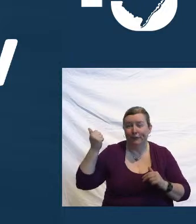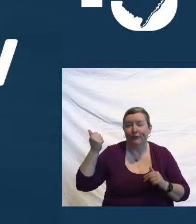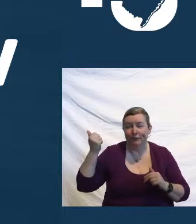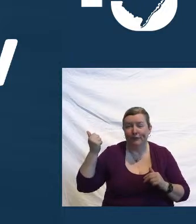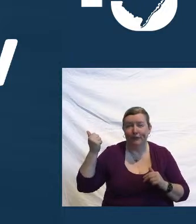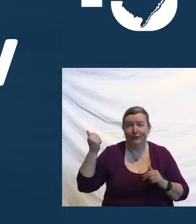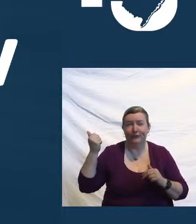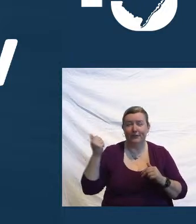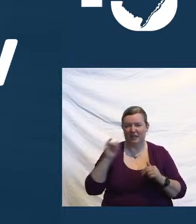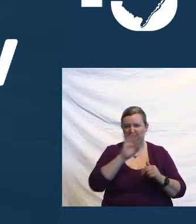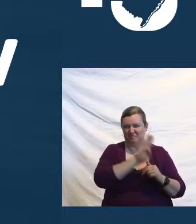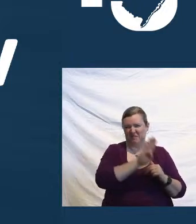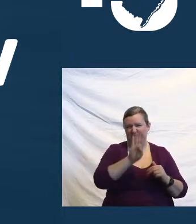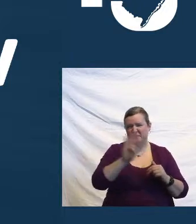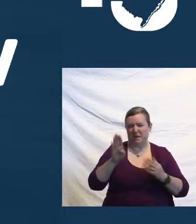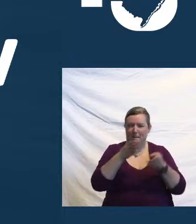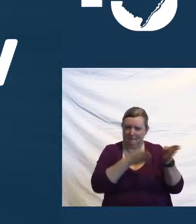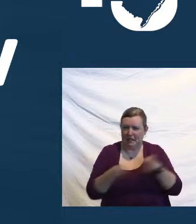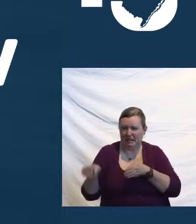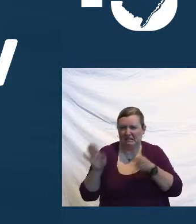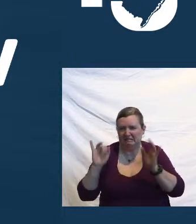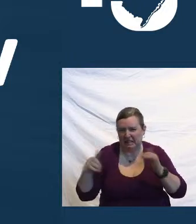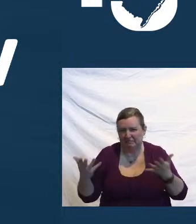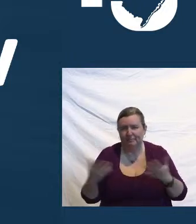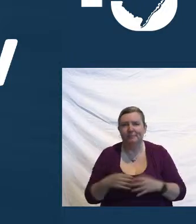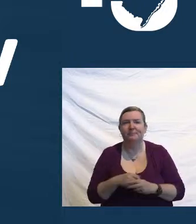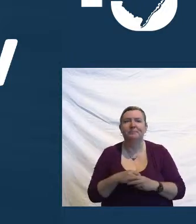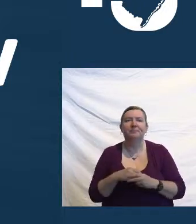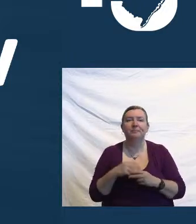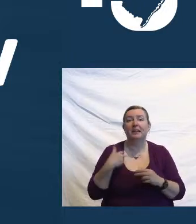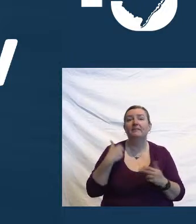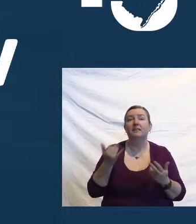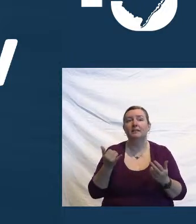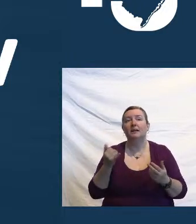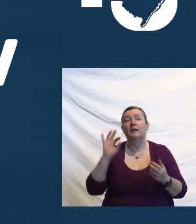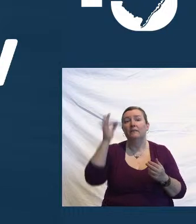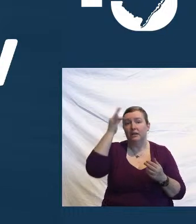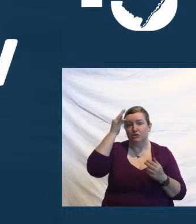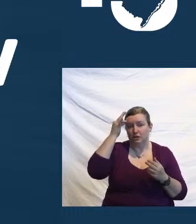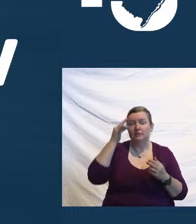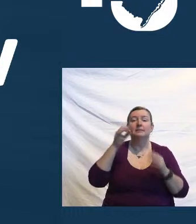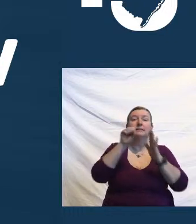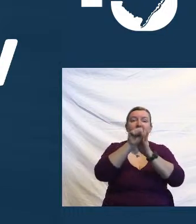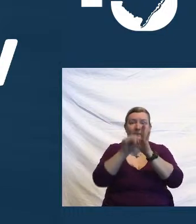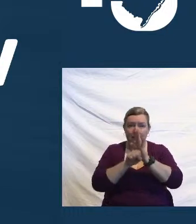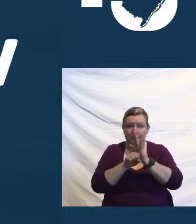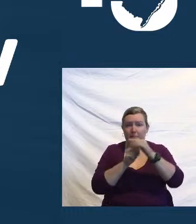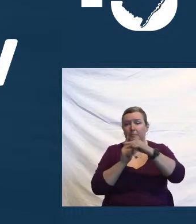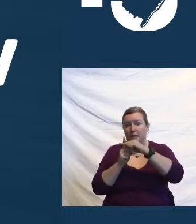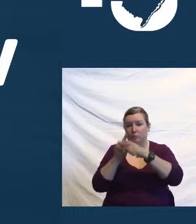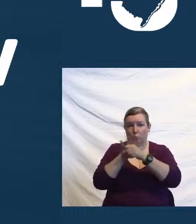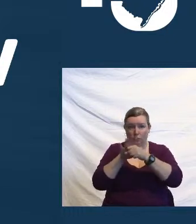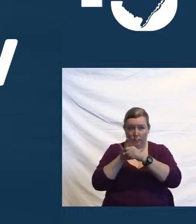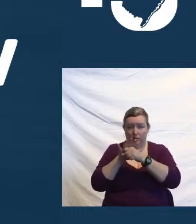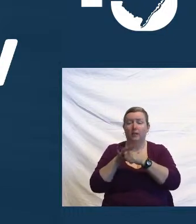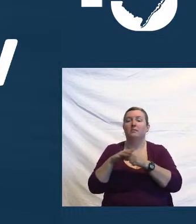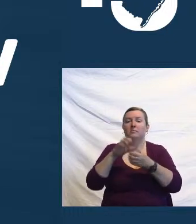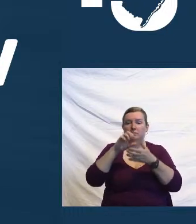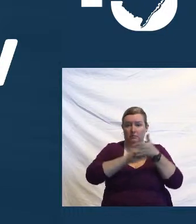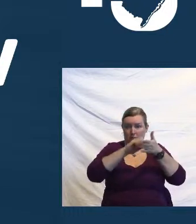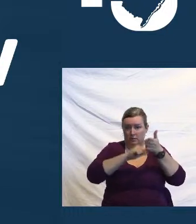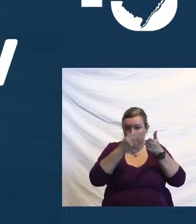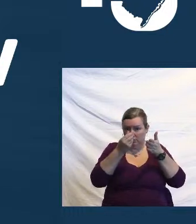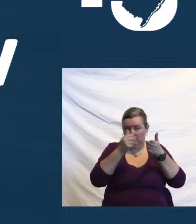would restore the federal, state, and local tax deduction for countless middle-class New Jersey homeowners. This